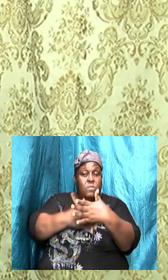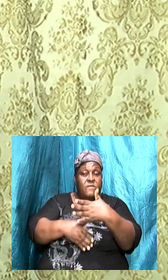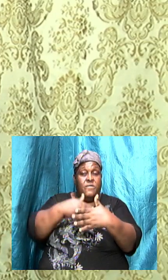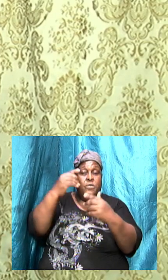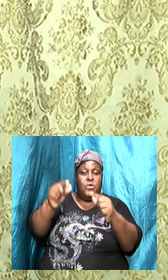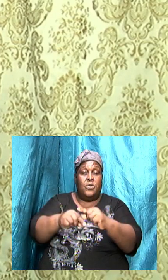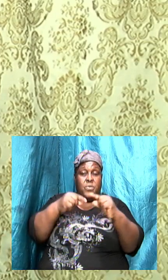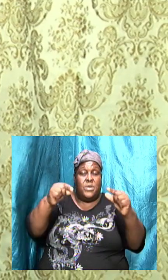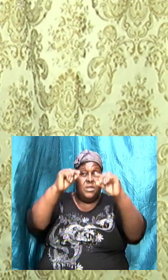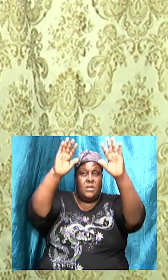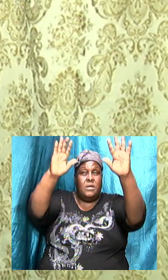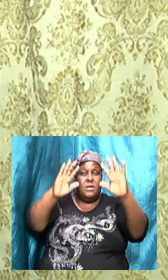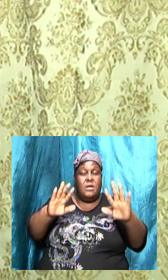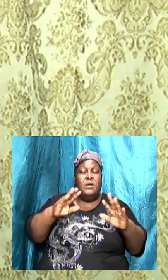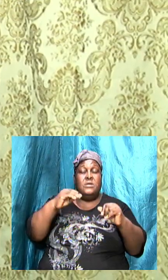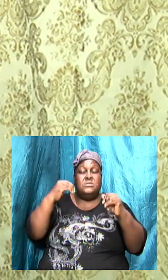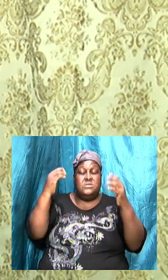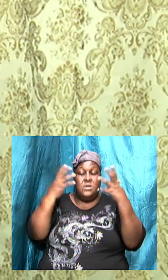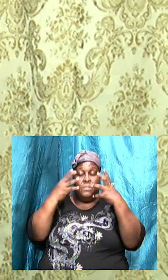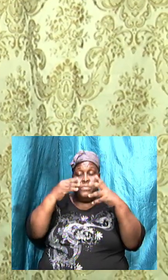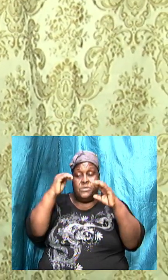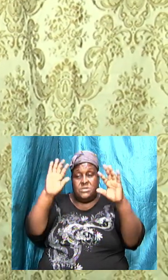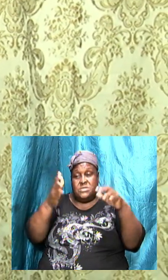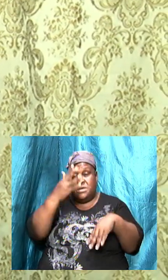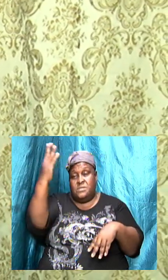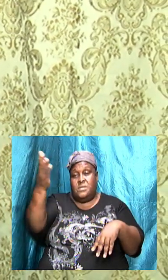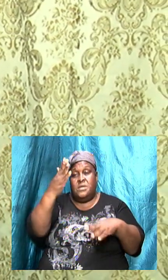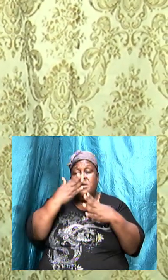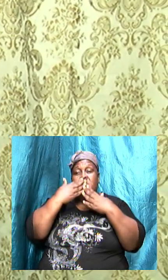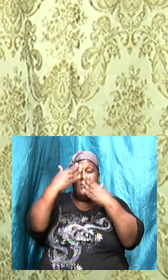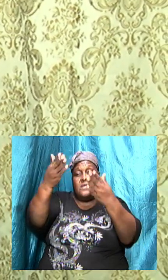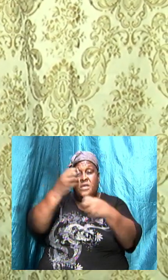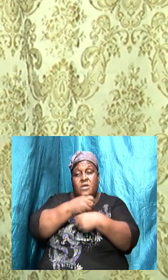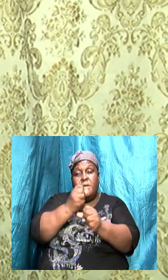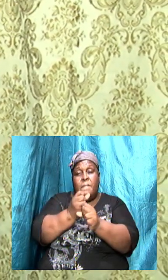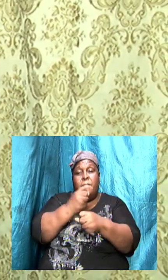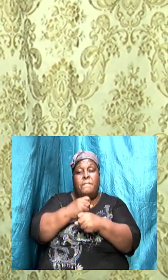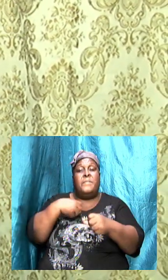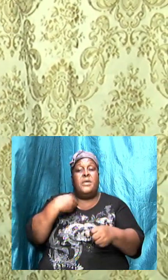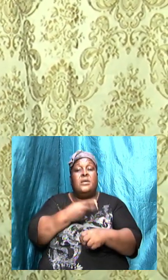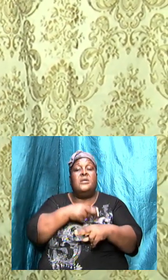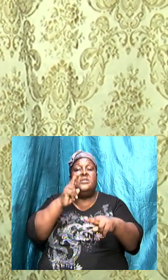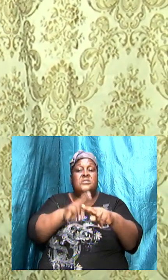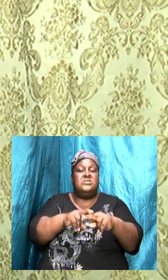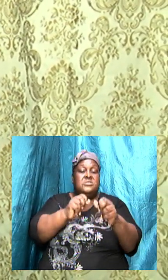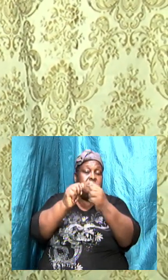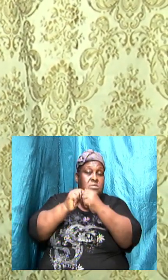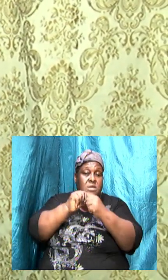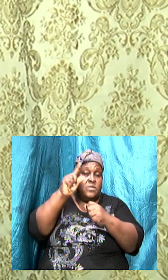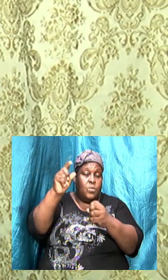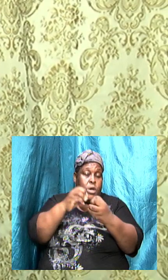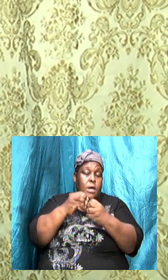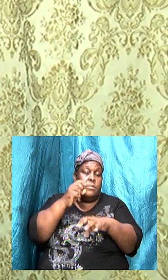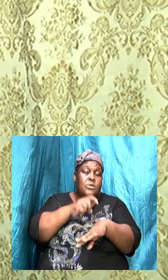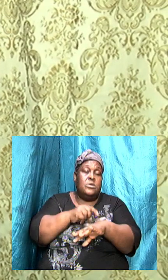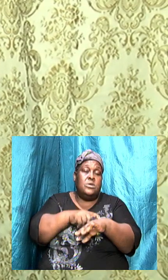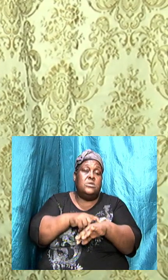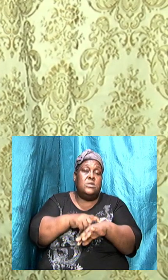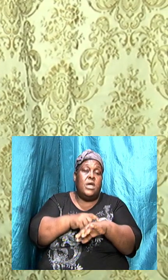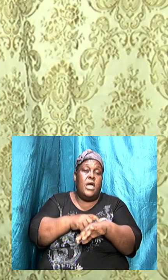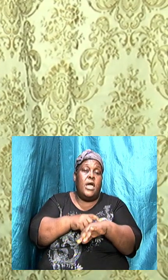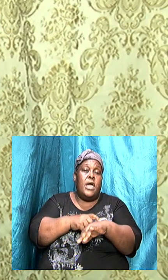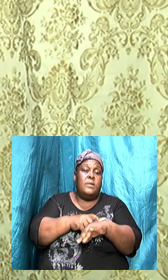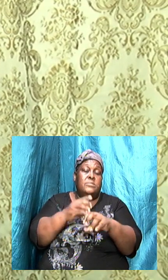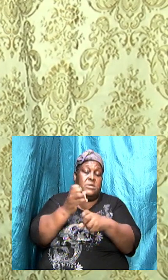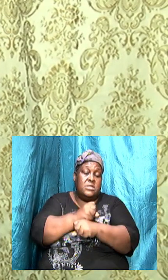and awesome presence. Mighty God, we thank you for allowing us to sit together one more time to participate